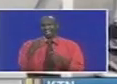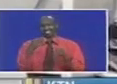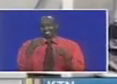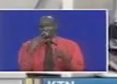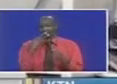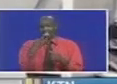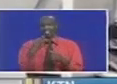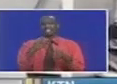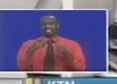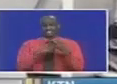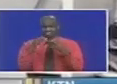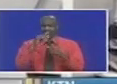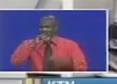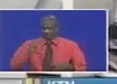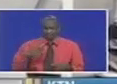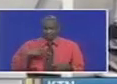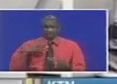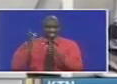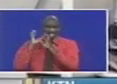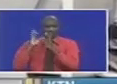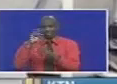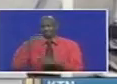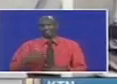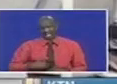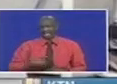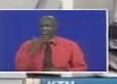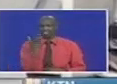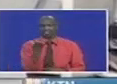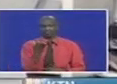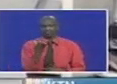360,000 people in Kilifi are facing starvation. That's